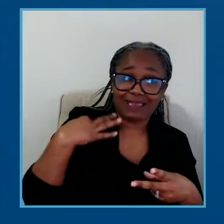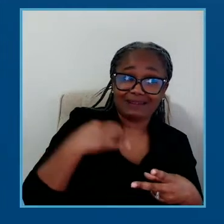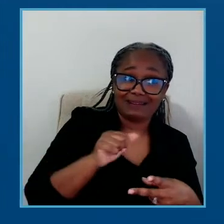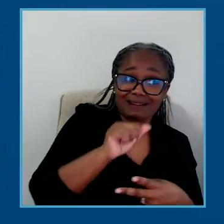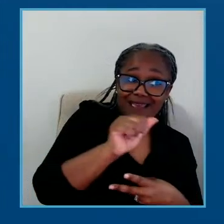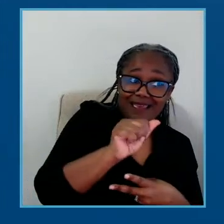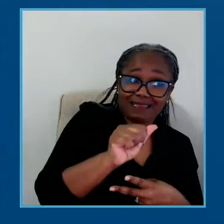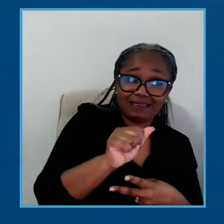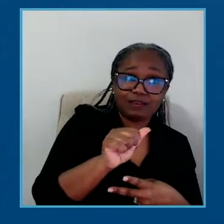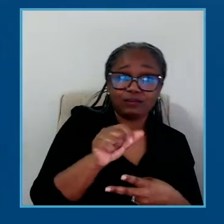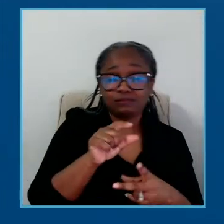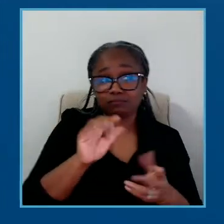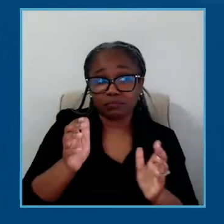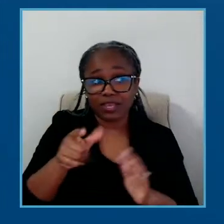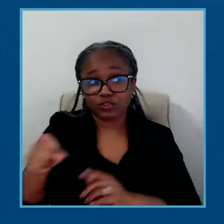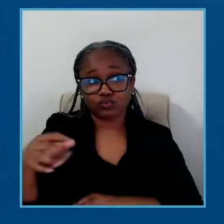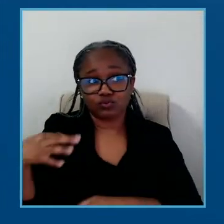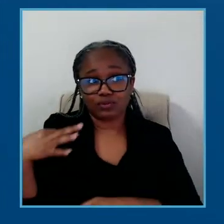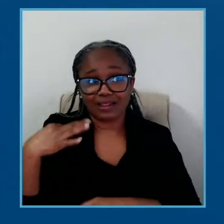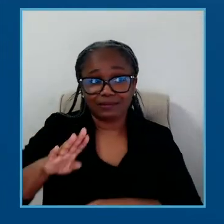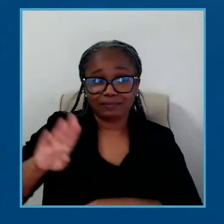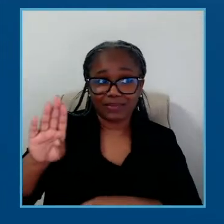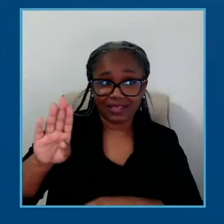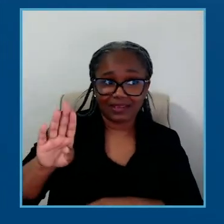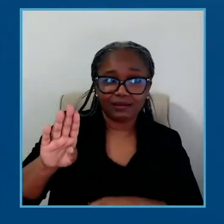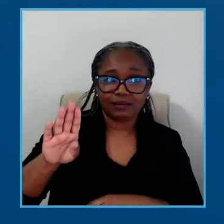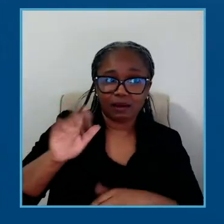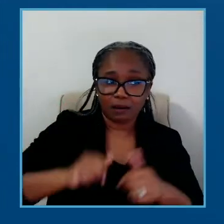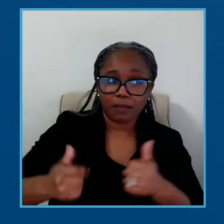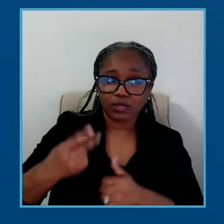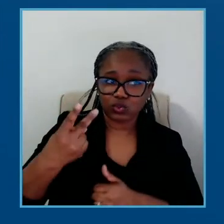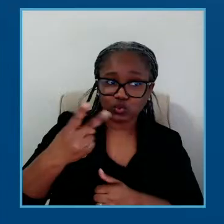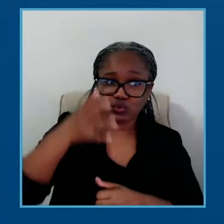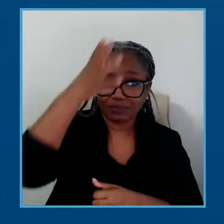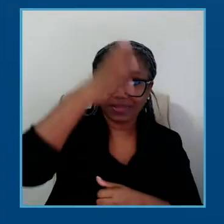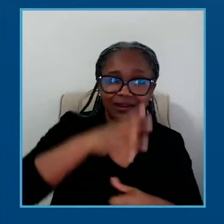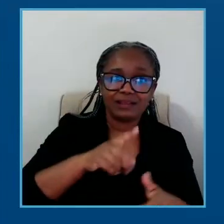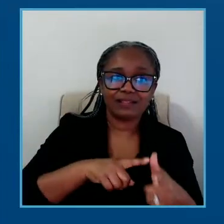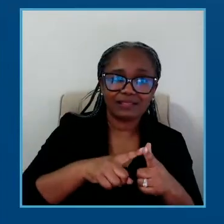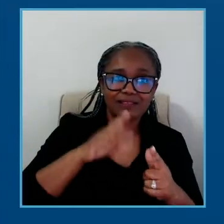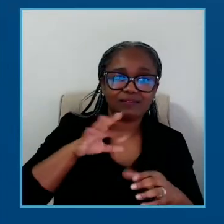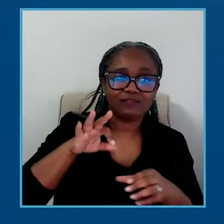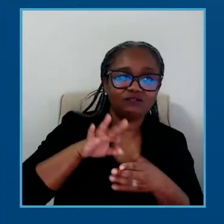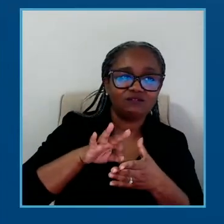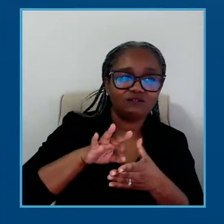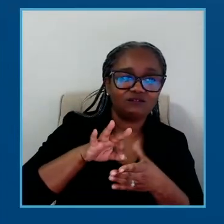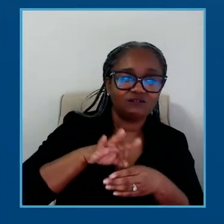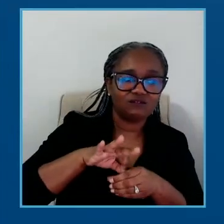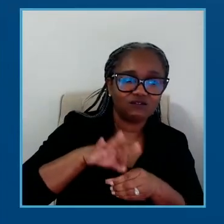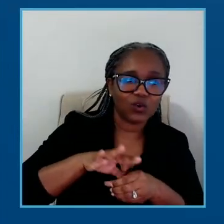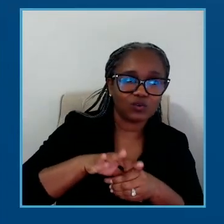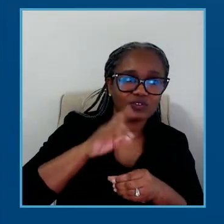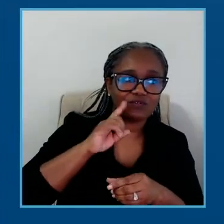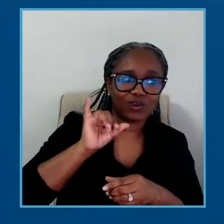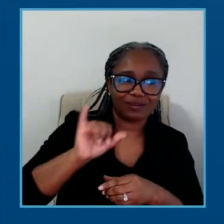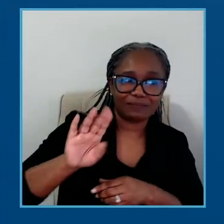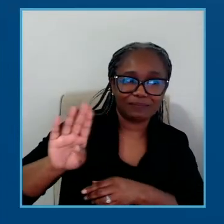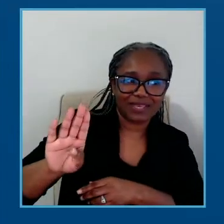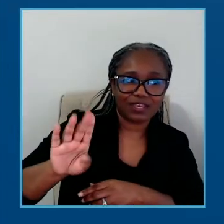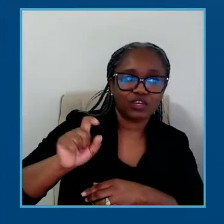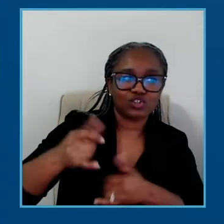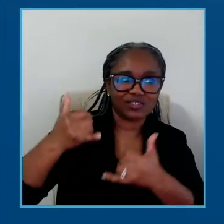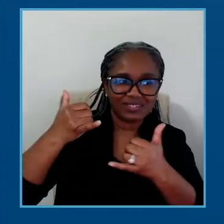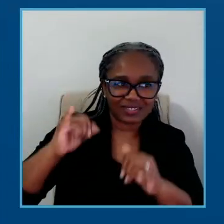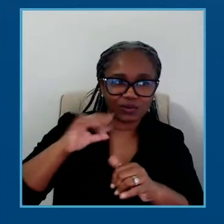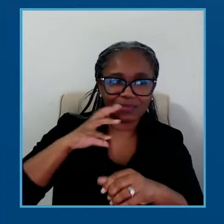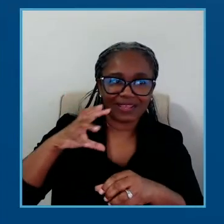were effectively granted 2 votes for the all-gender seat in violation of the fundamental principle of parliamentary law that each